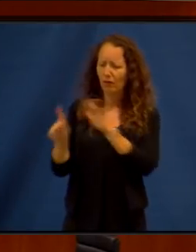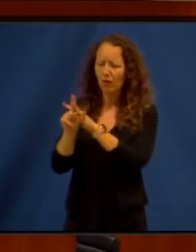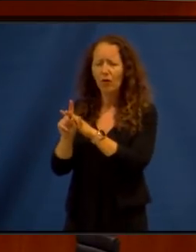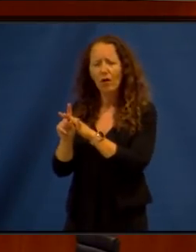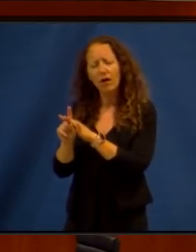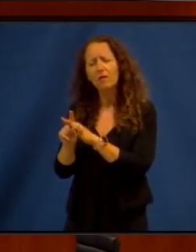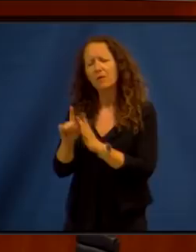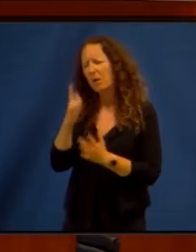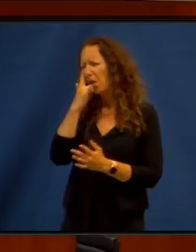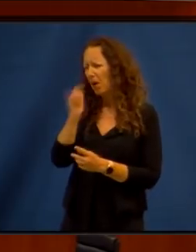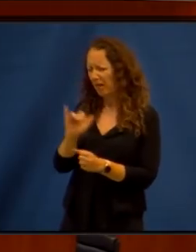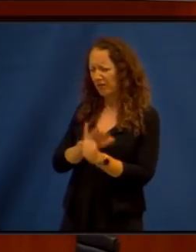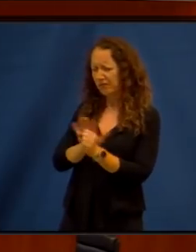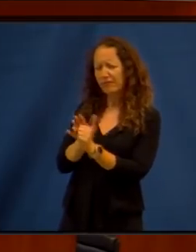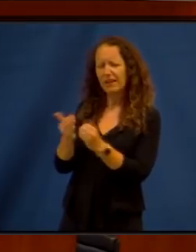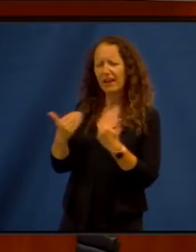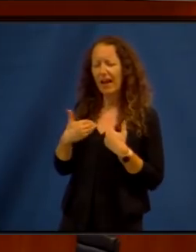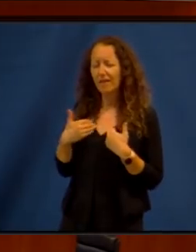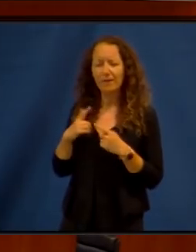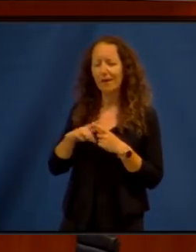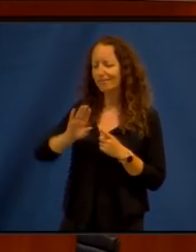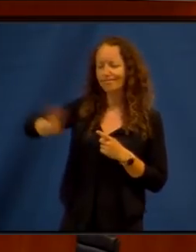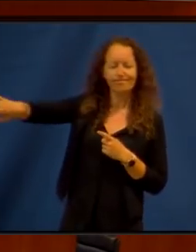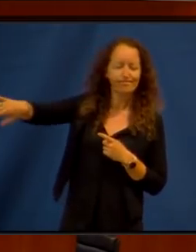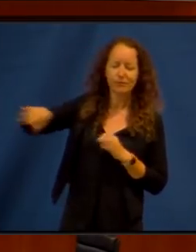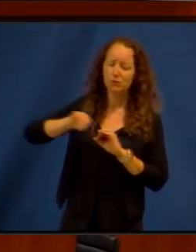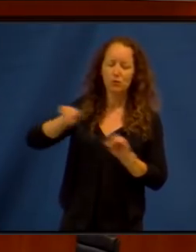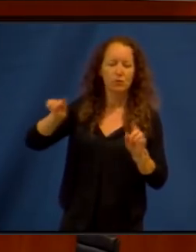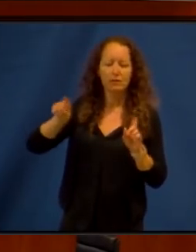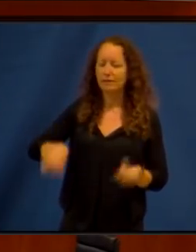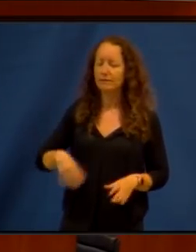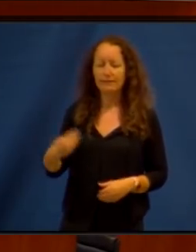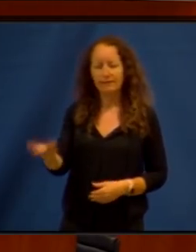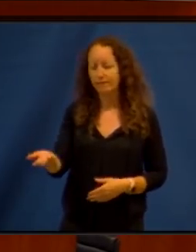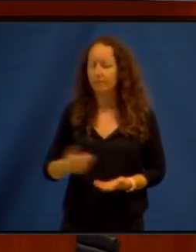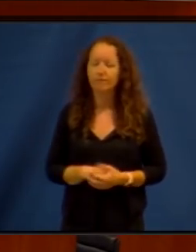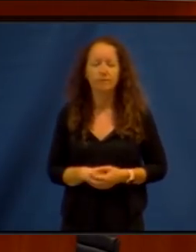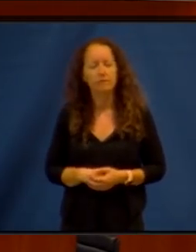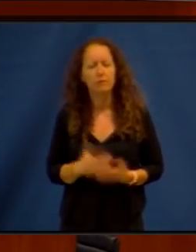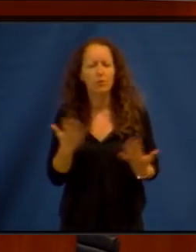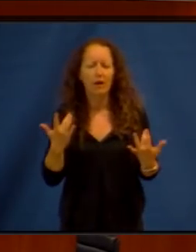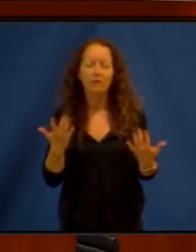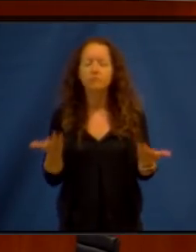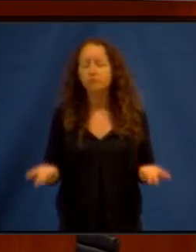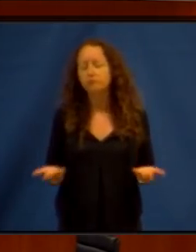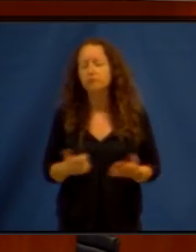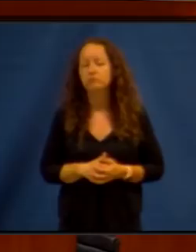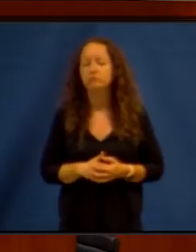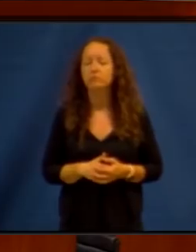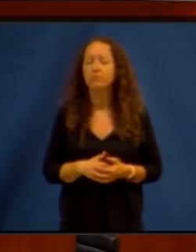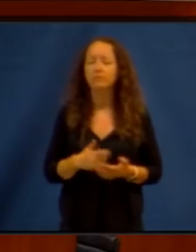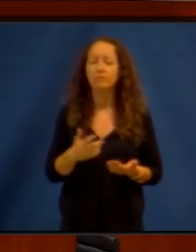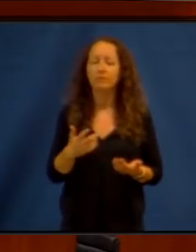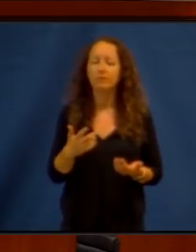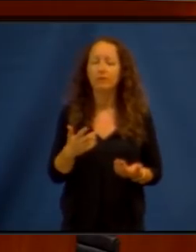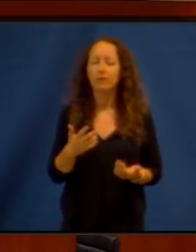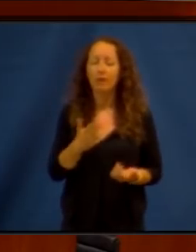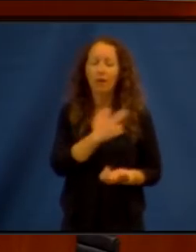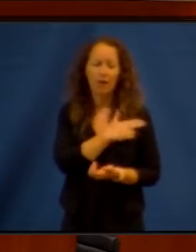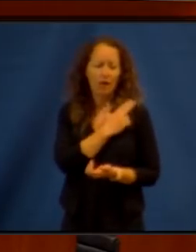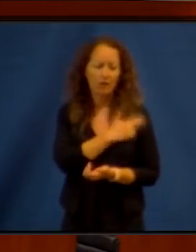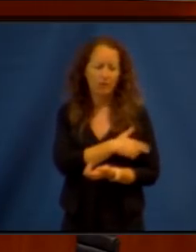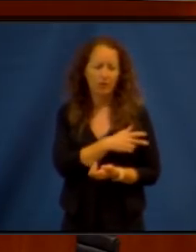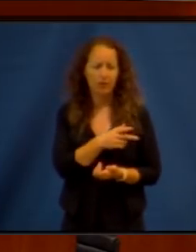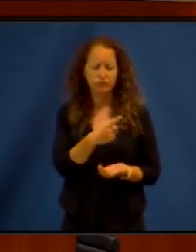of COVID-19. And in discussions with the hospital in Bullhead City,